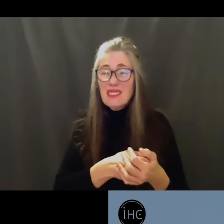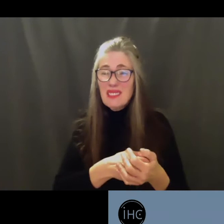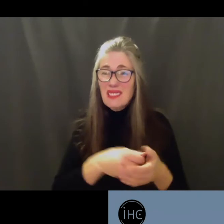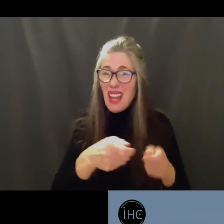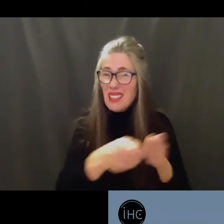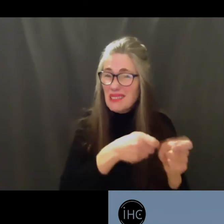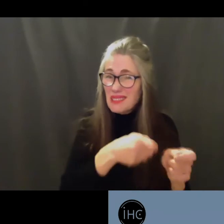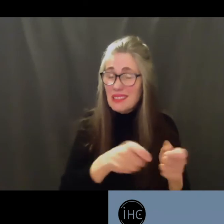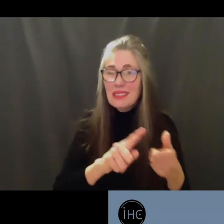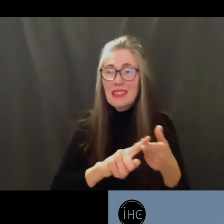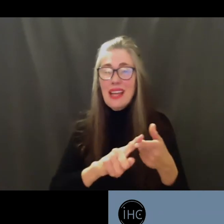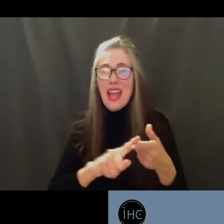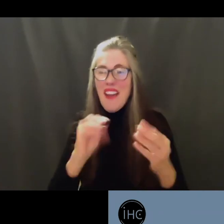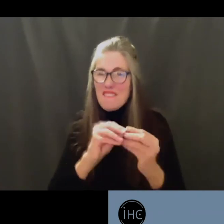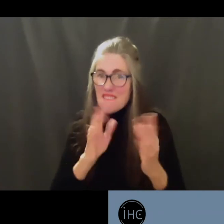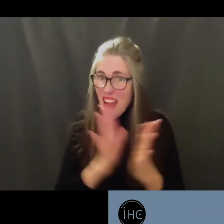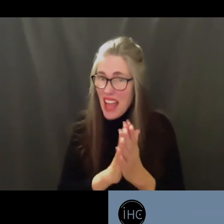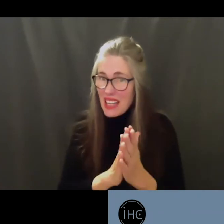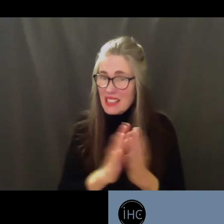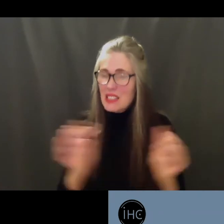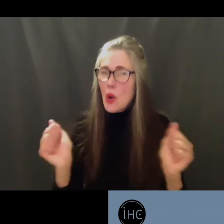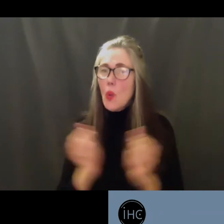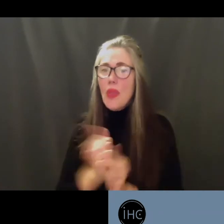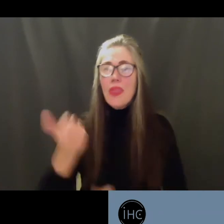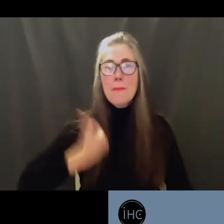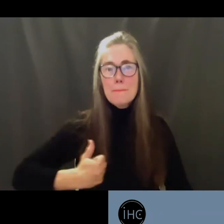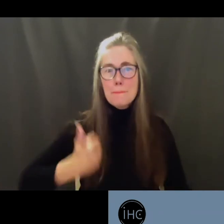to kind of capture how these things work together.